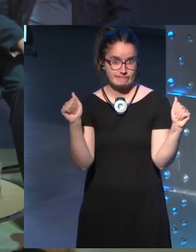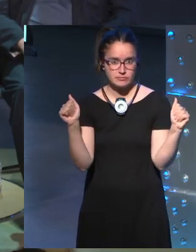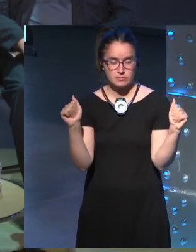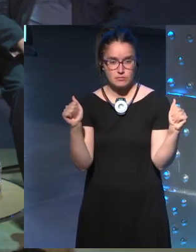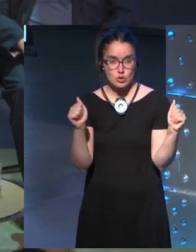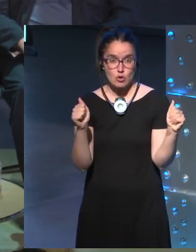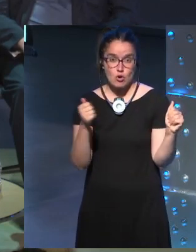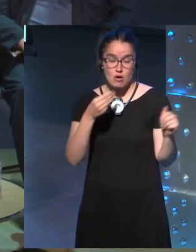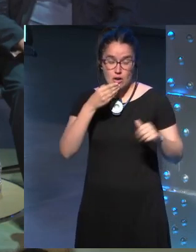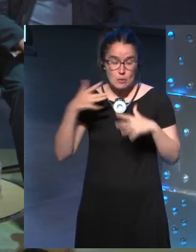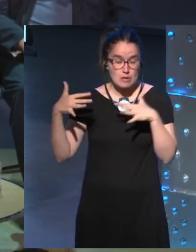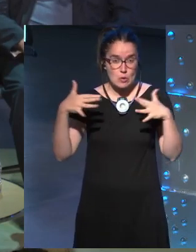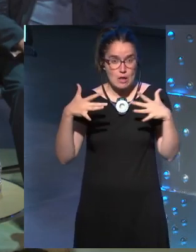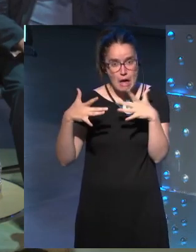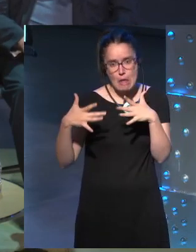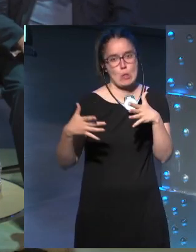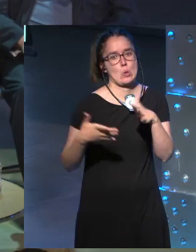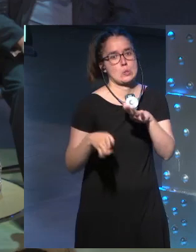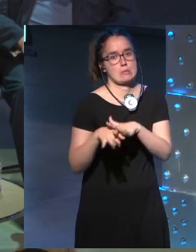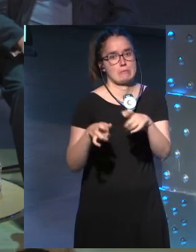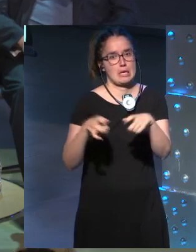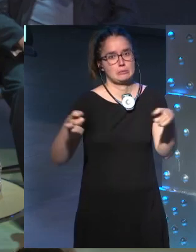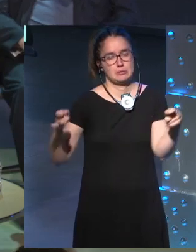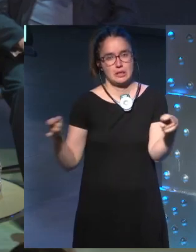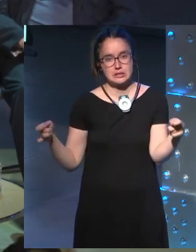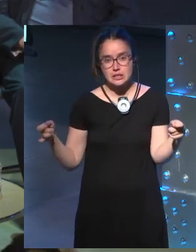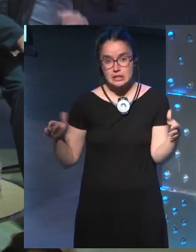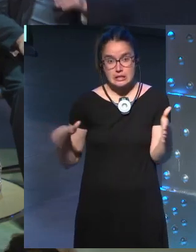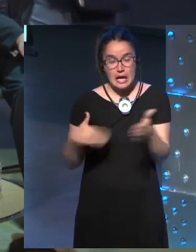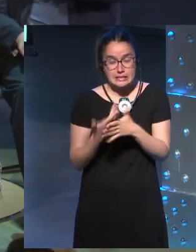up. I would have played an extra time,